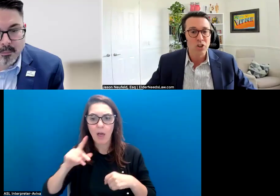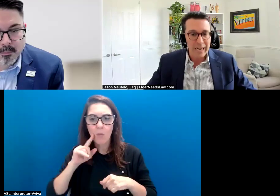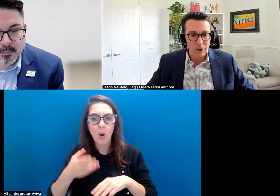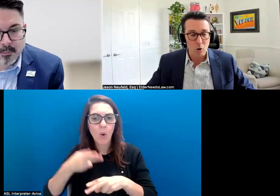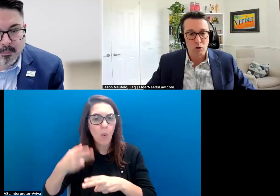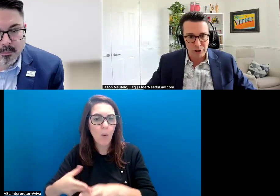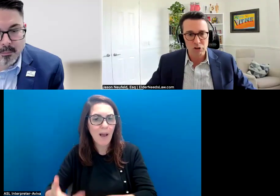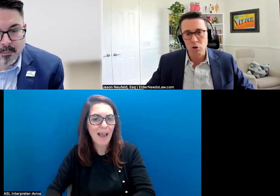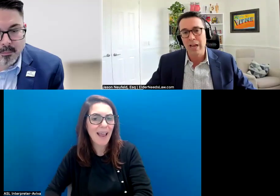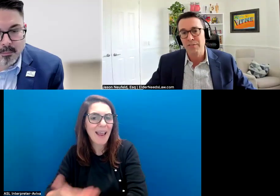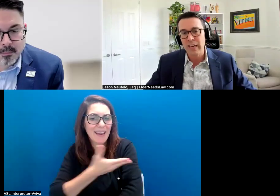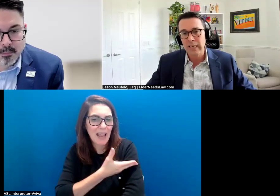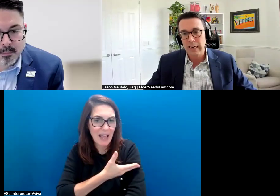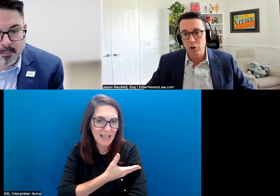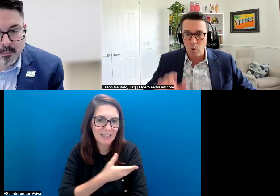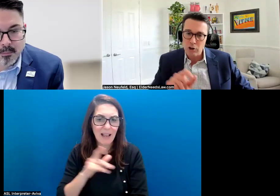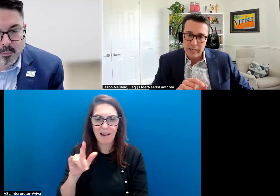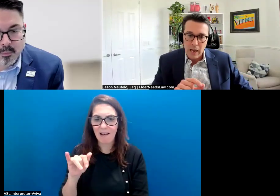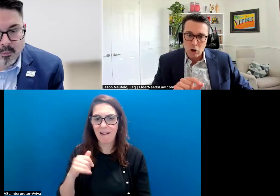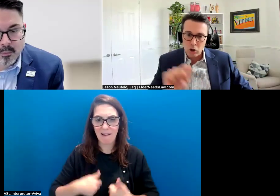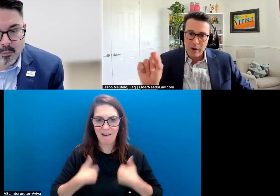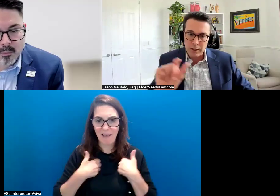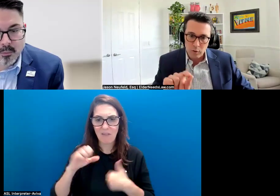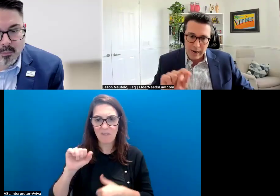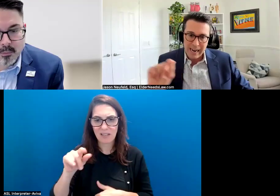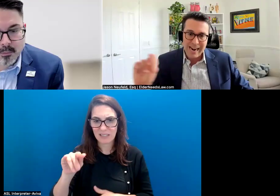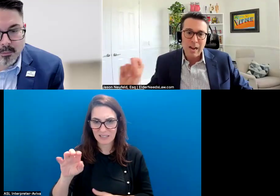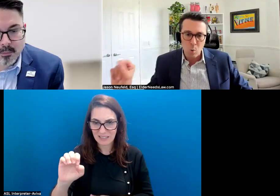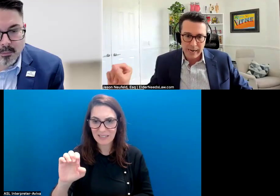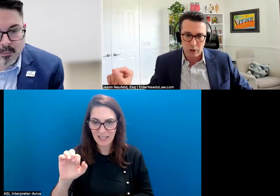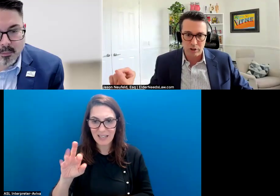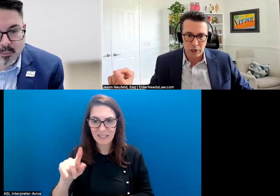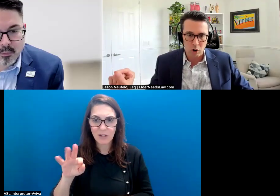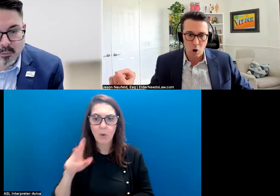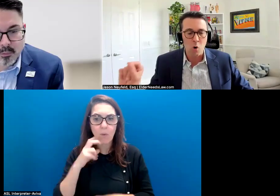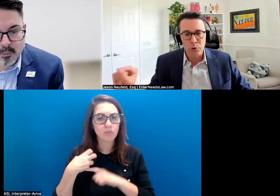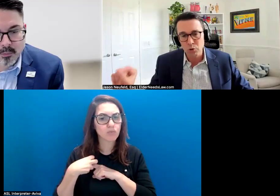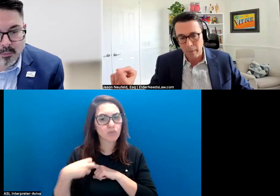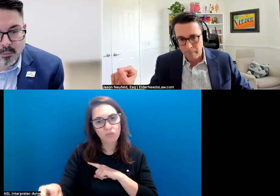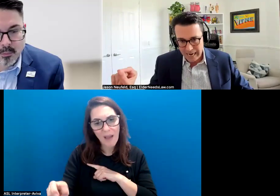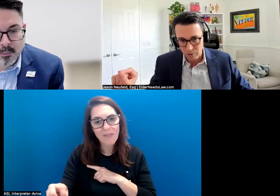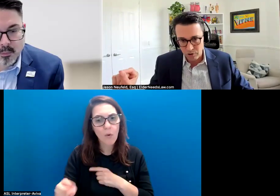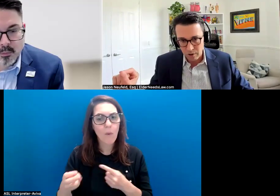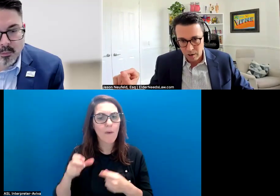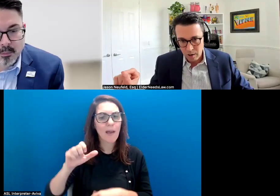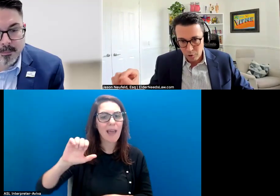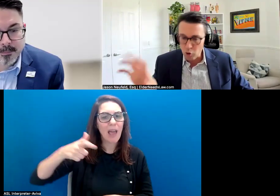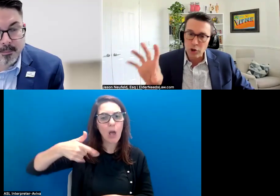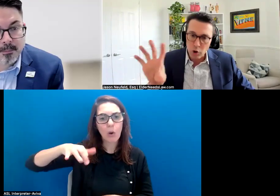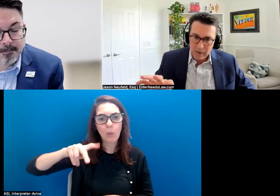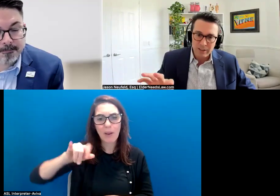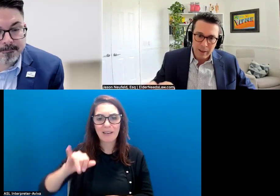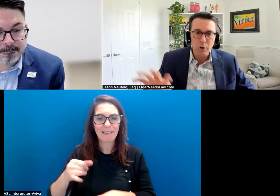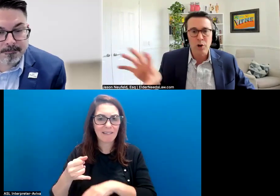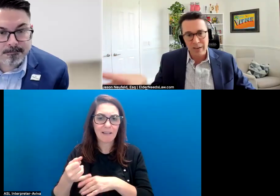a standard or traditional life estate deed, you are actually transferring an equity interest in your home to somebody else.